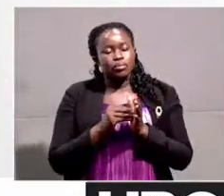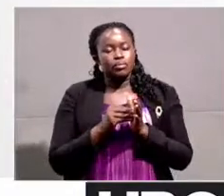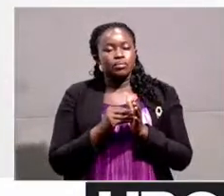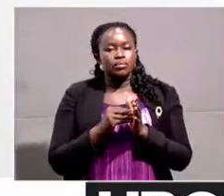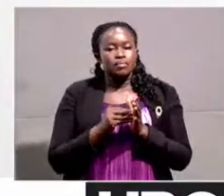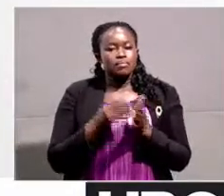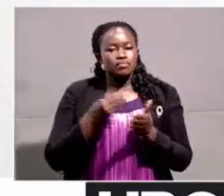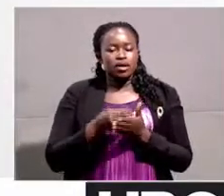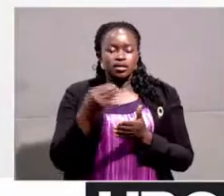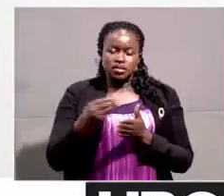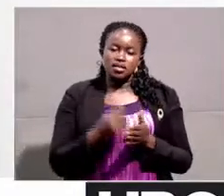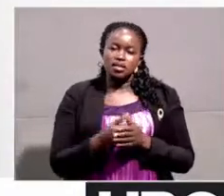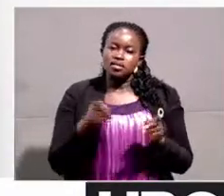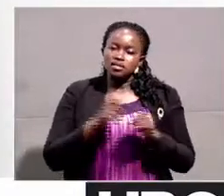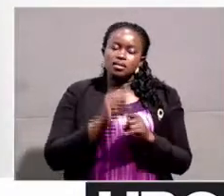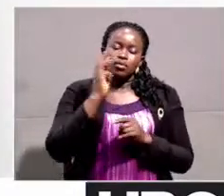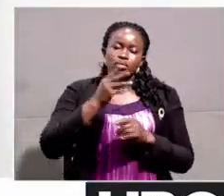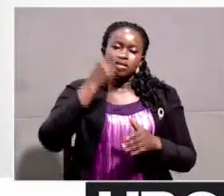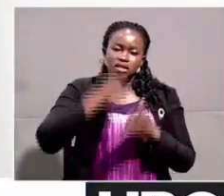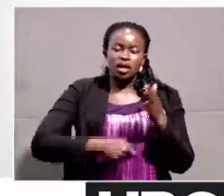these ones with drug trafficking